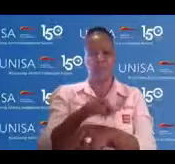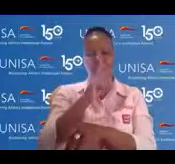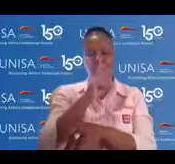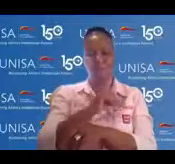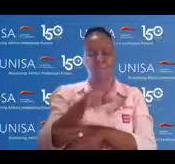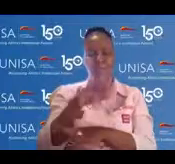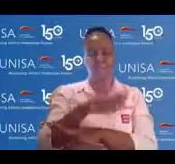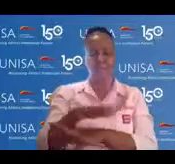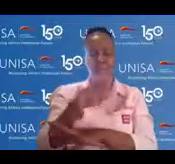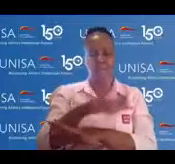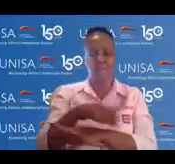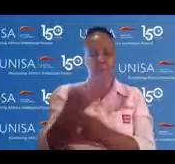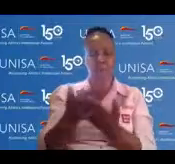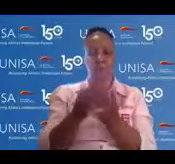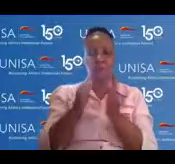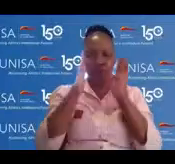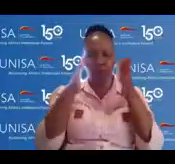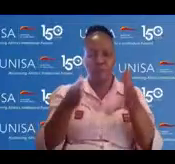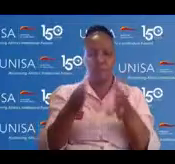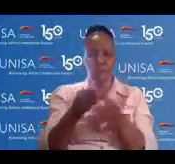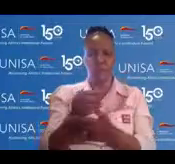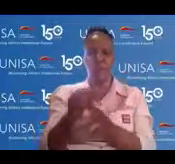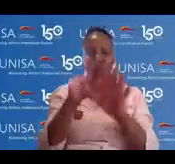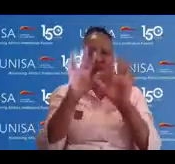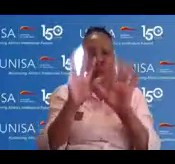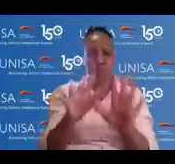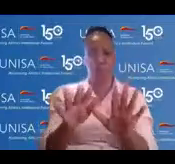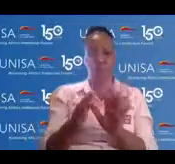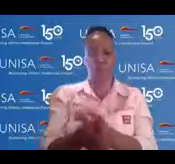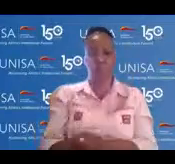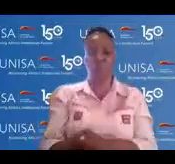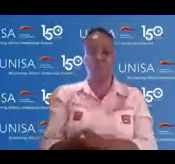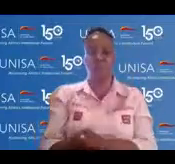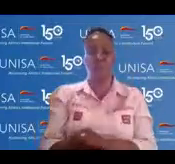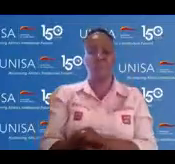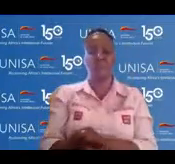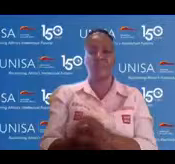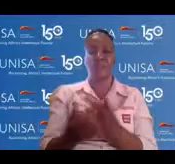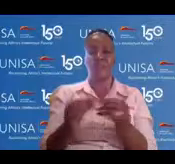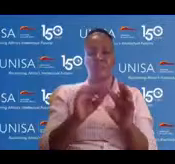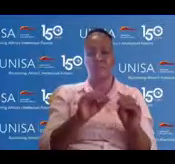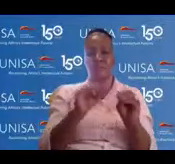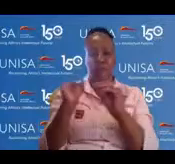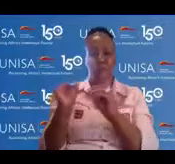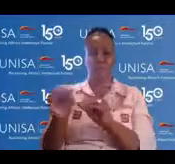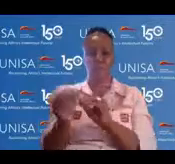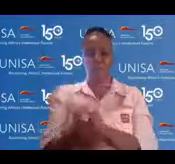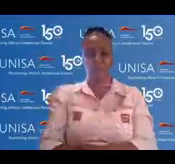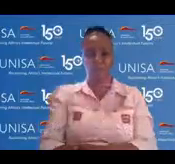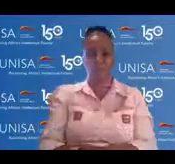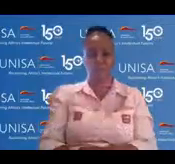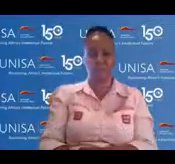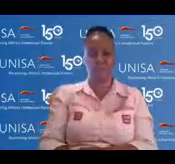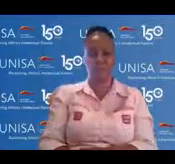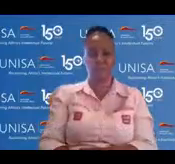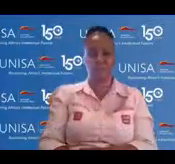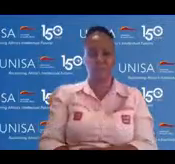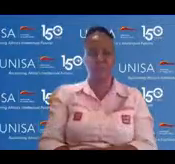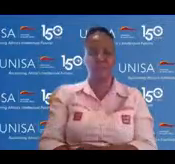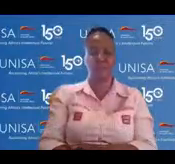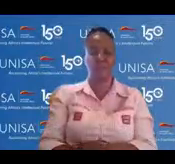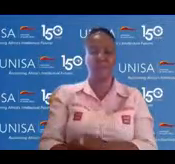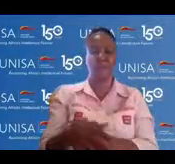focus. Wonderful. Okay, I'm going to then move on to the remainder. Basically, just to finish